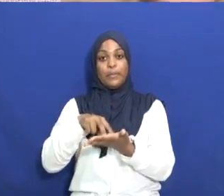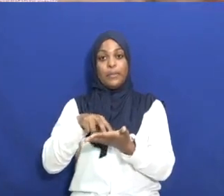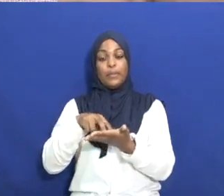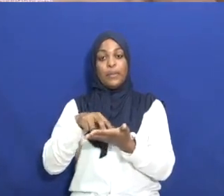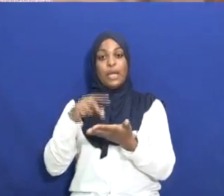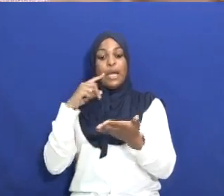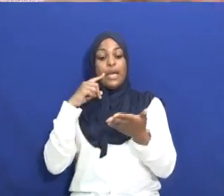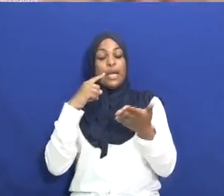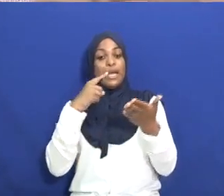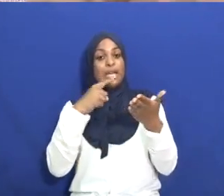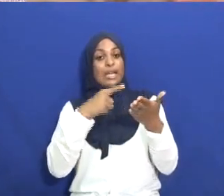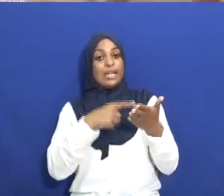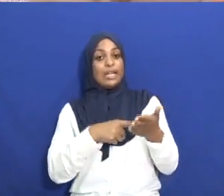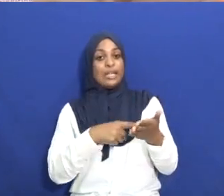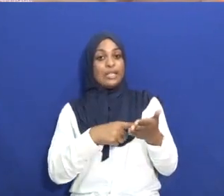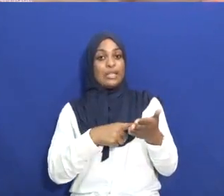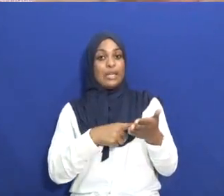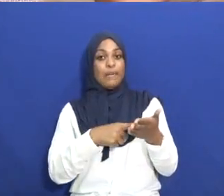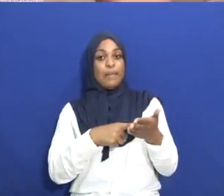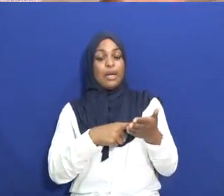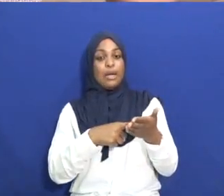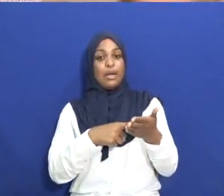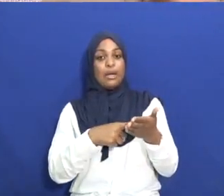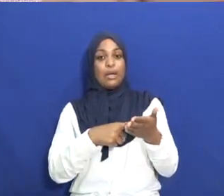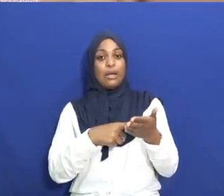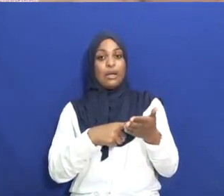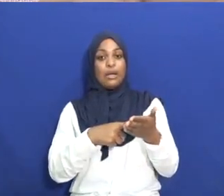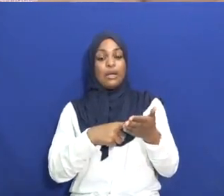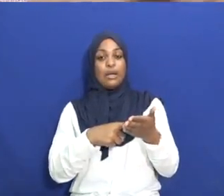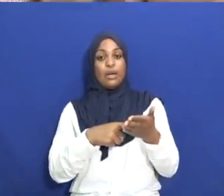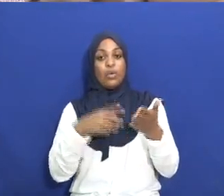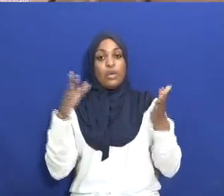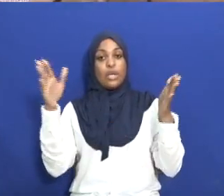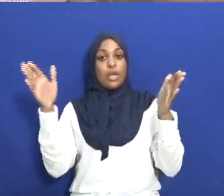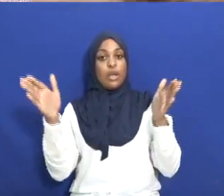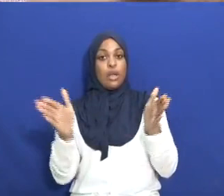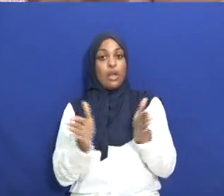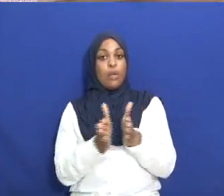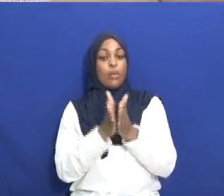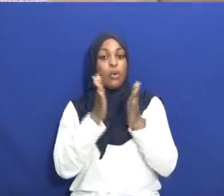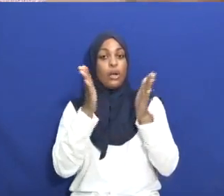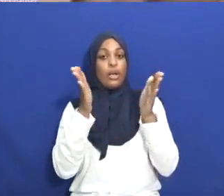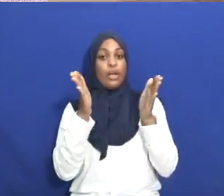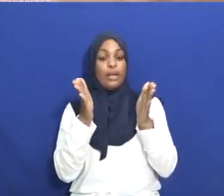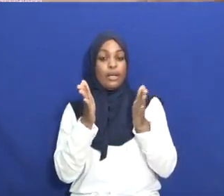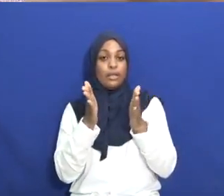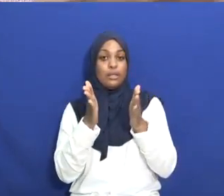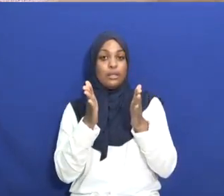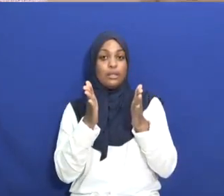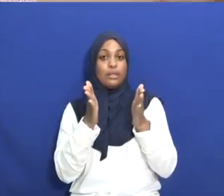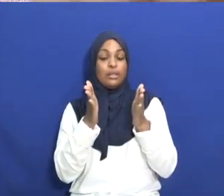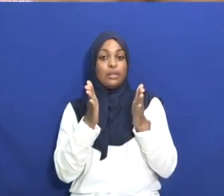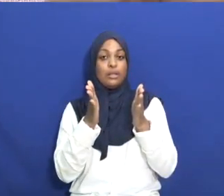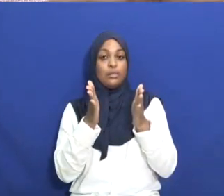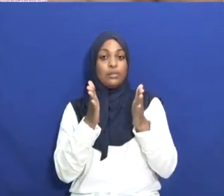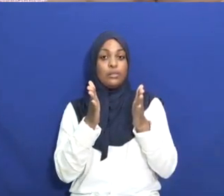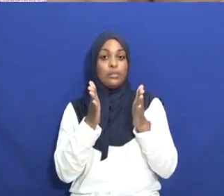clap factorial, it means 3 factorial, we clap 3 at first. 1, 2,